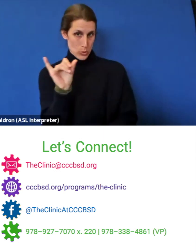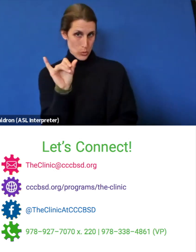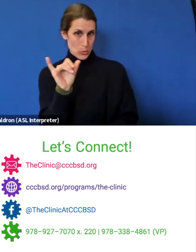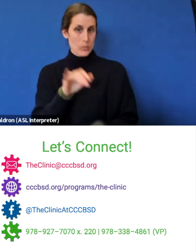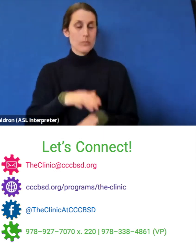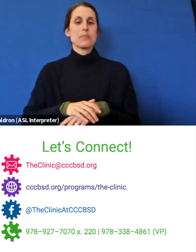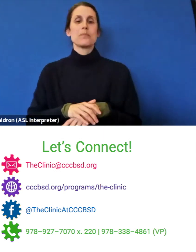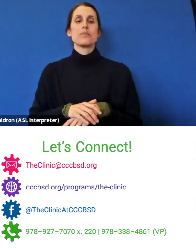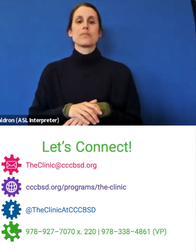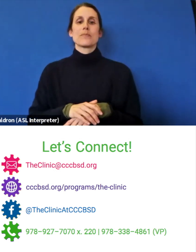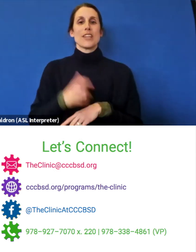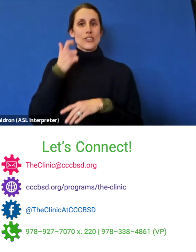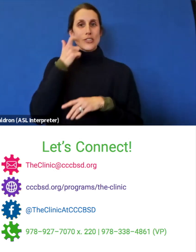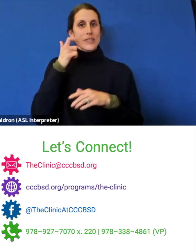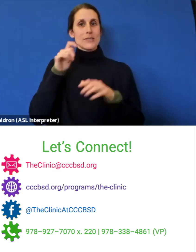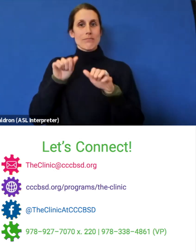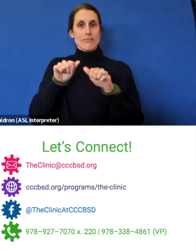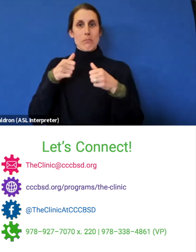here to